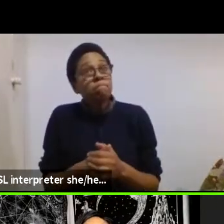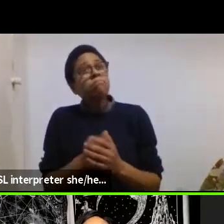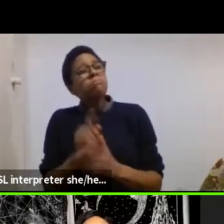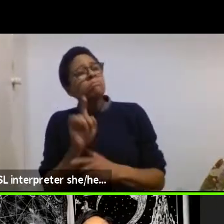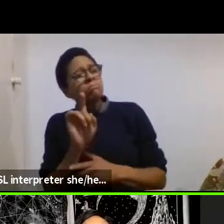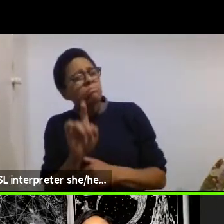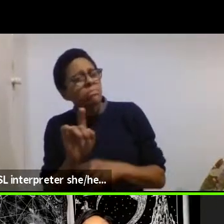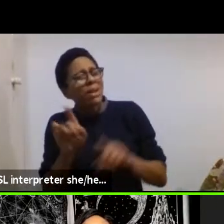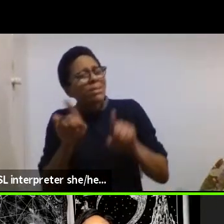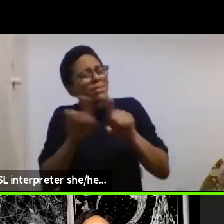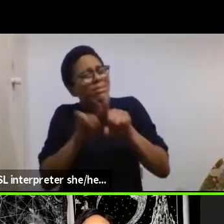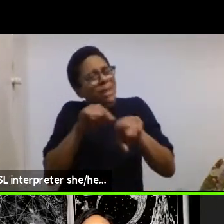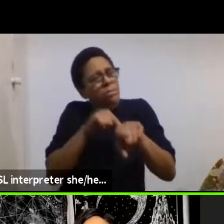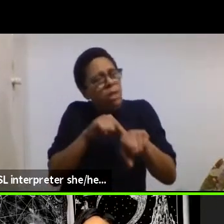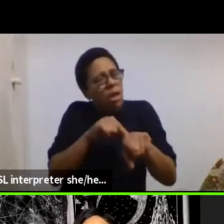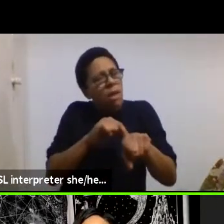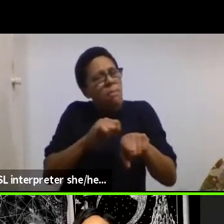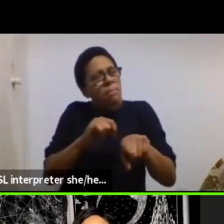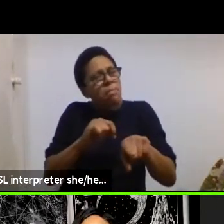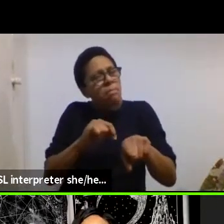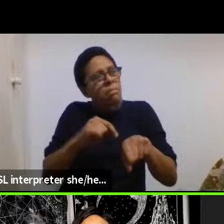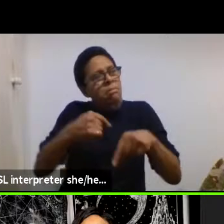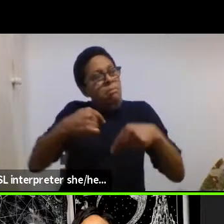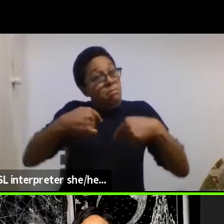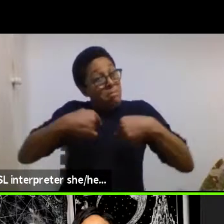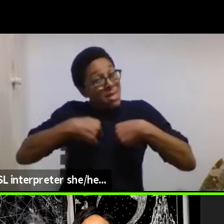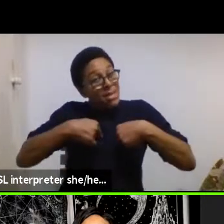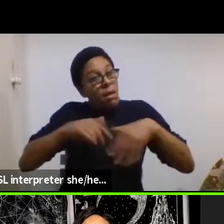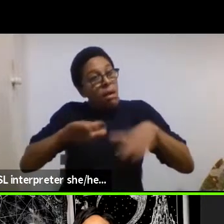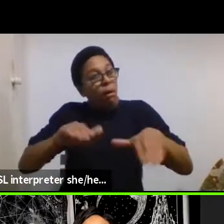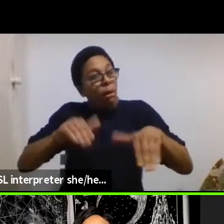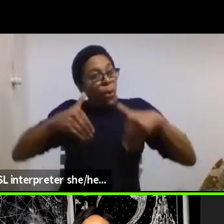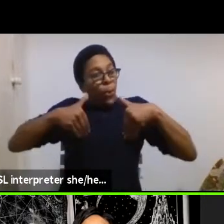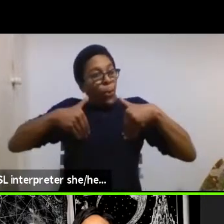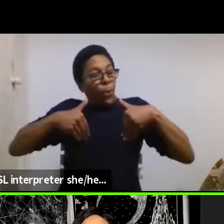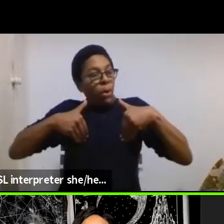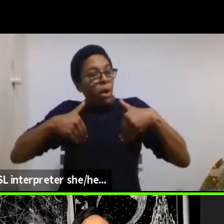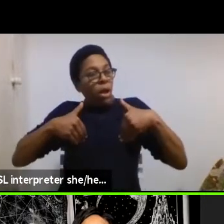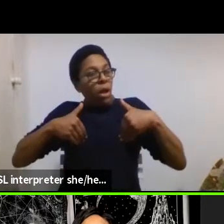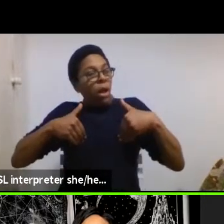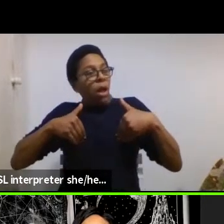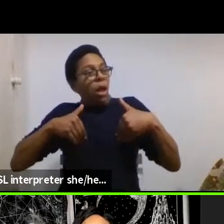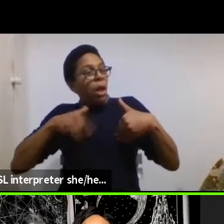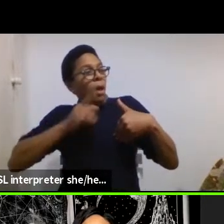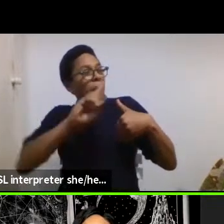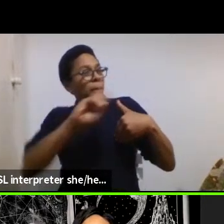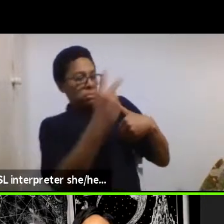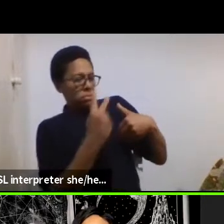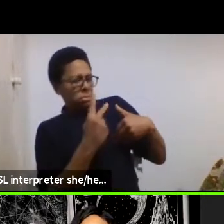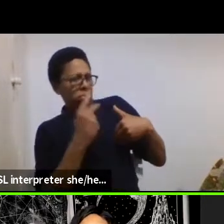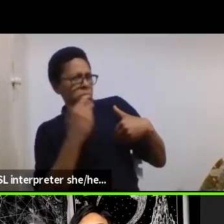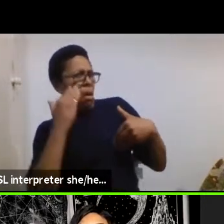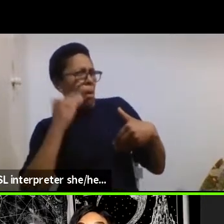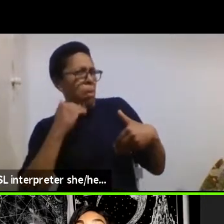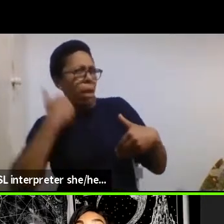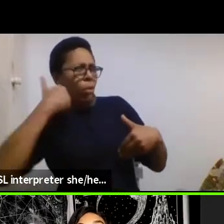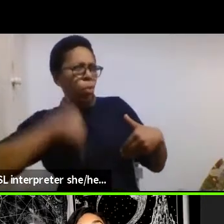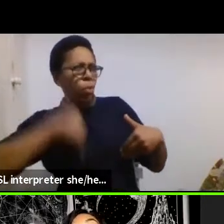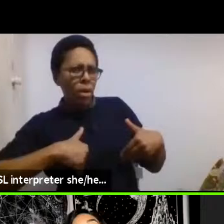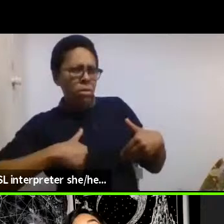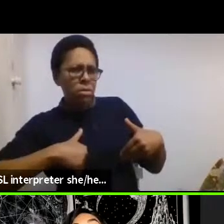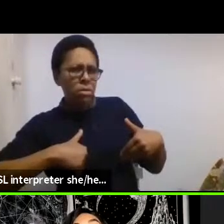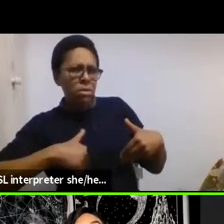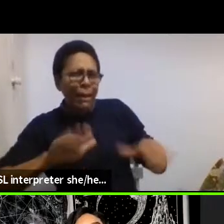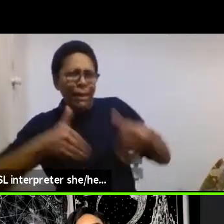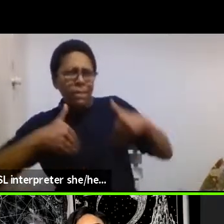my asexuality is interpreted differently compared to the asexuality of white people in my observation. I think people find it a